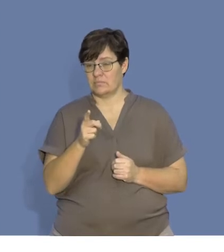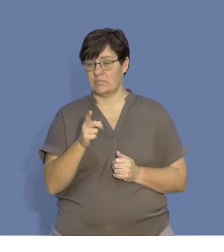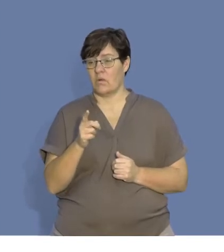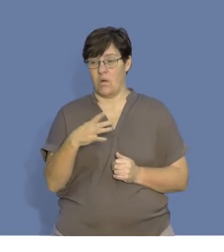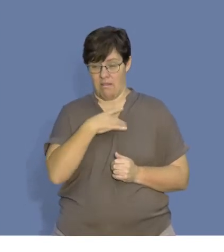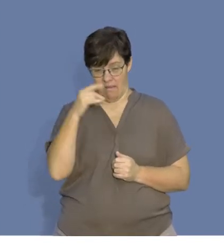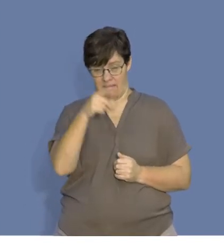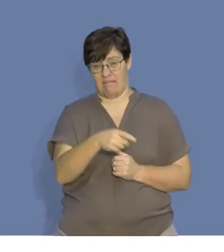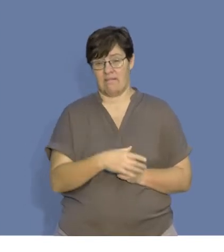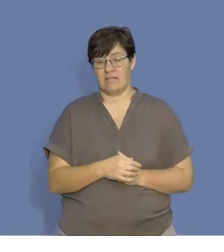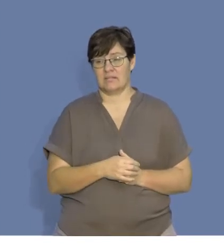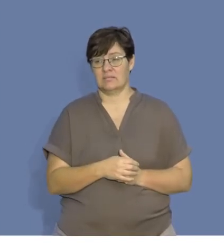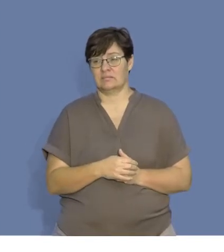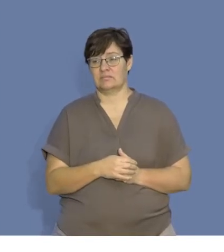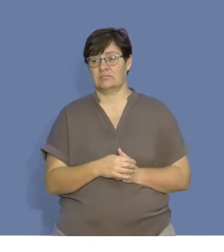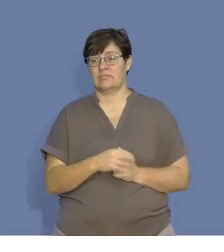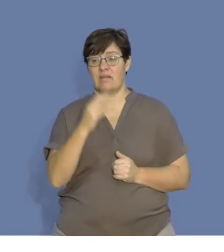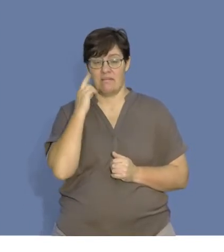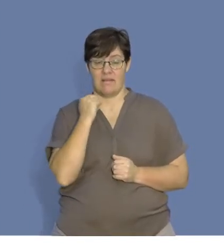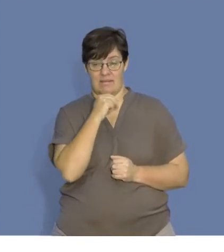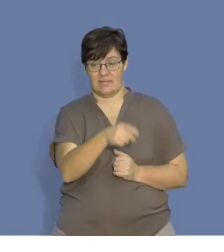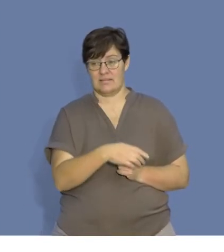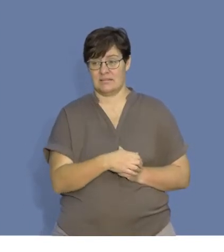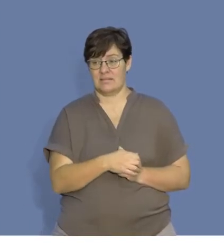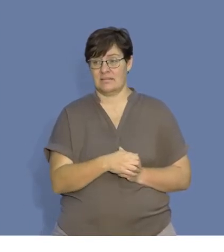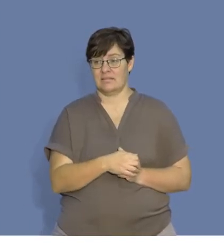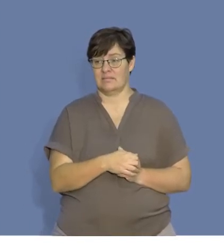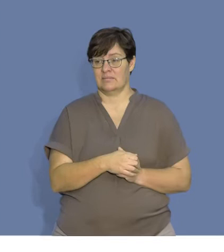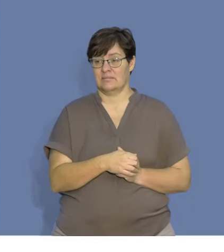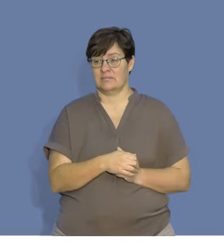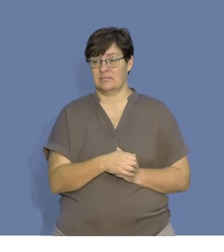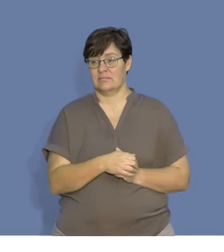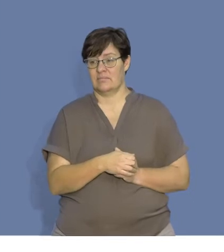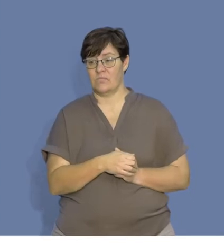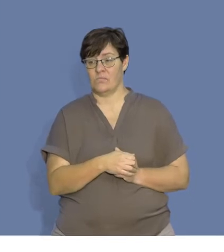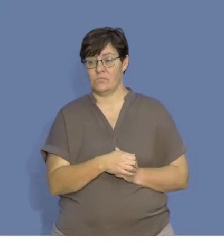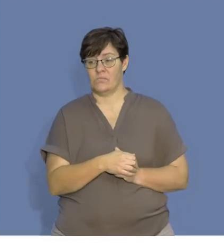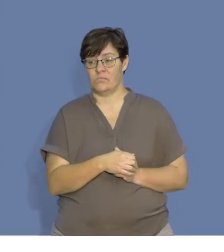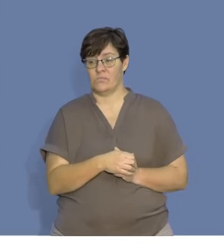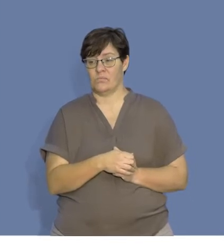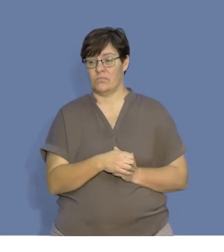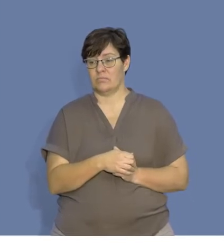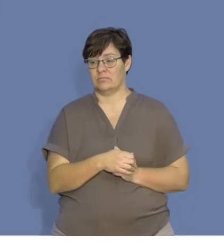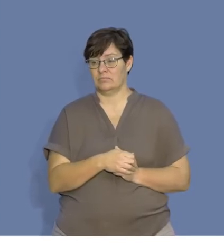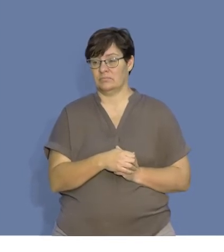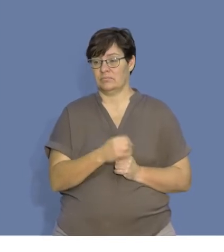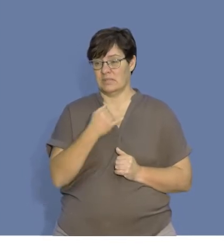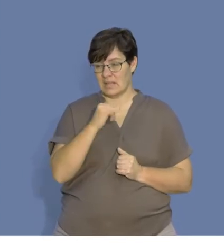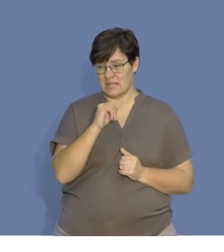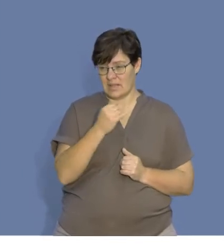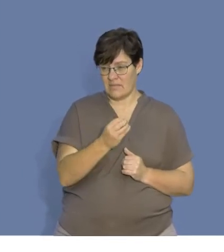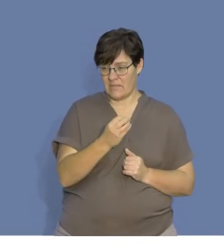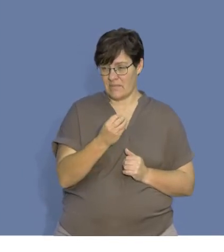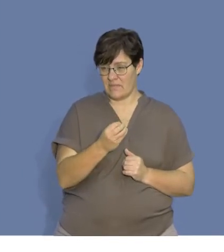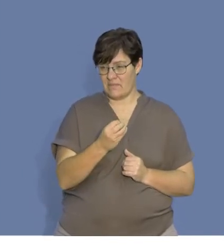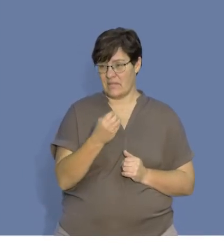this. Platinum's nice for this. So if we do here, we can still get a current,